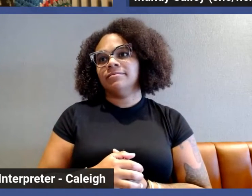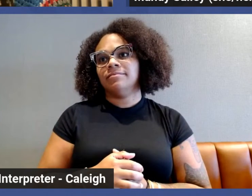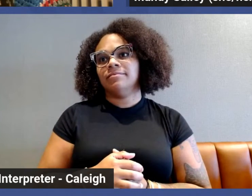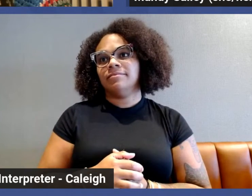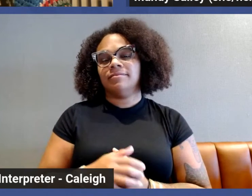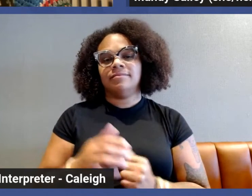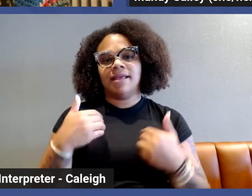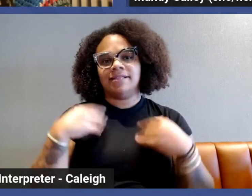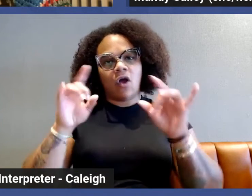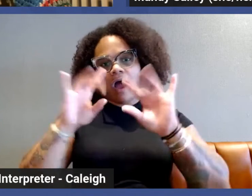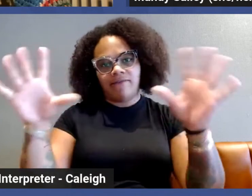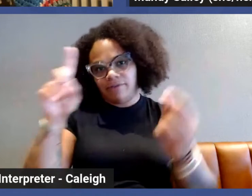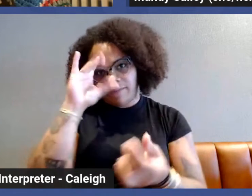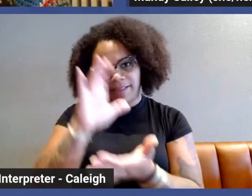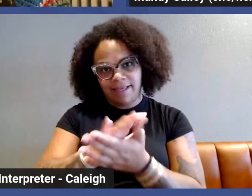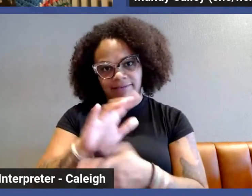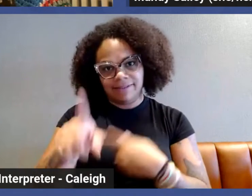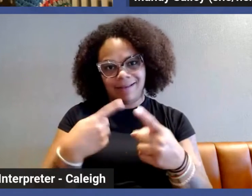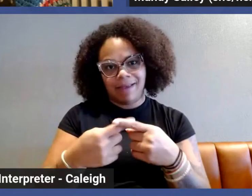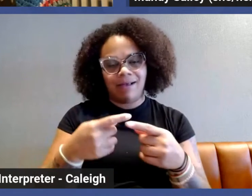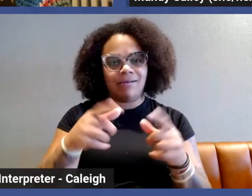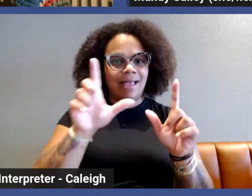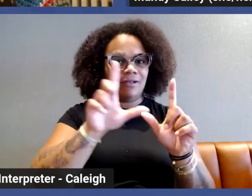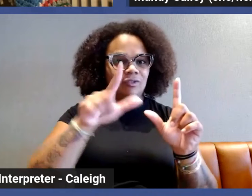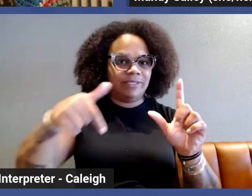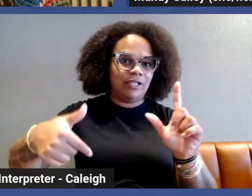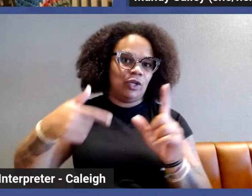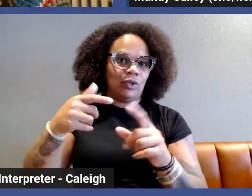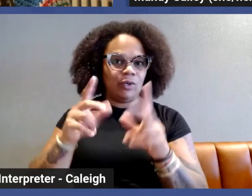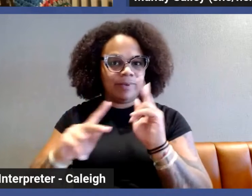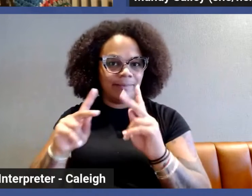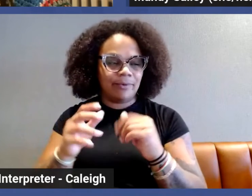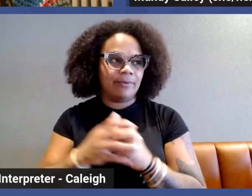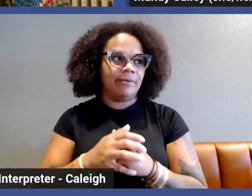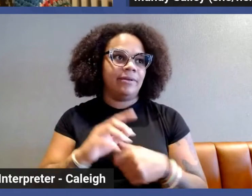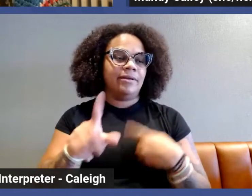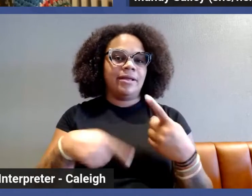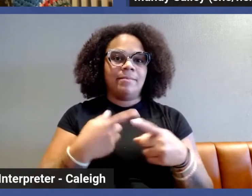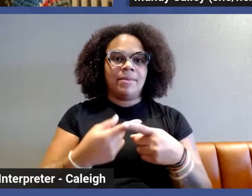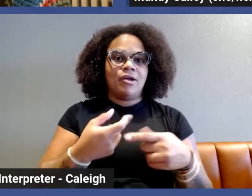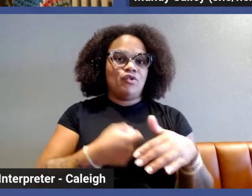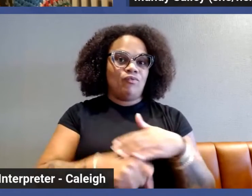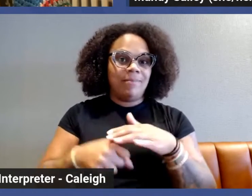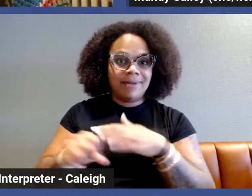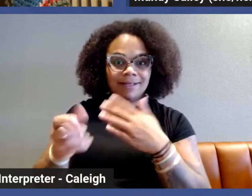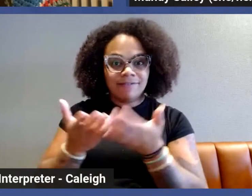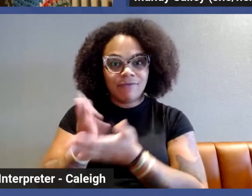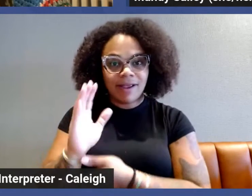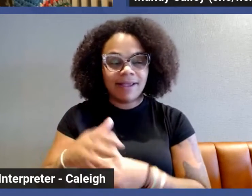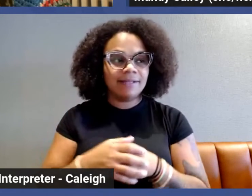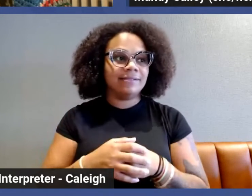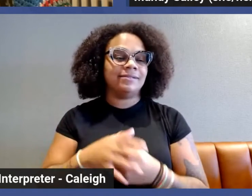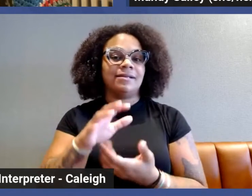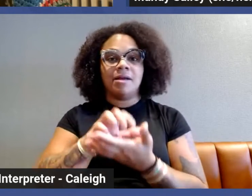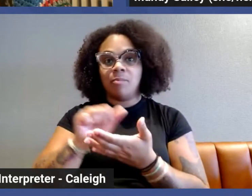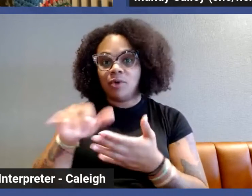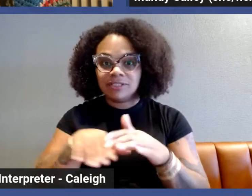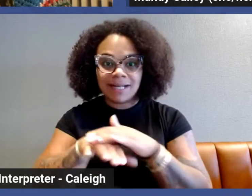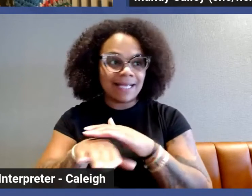awful beliefs about LGBTQ people, about reproductive rights and abortion access,